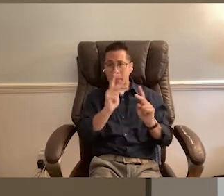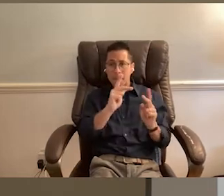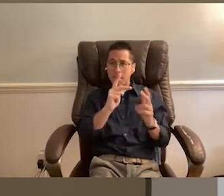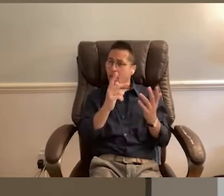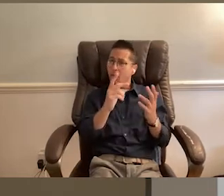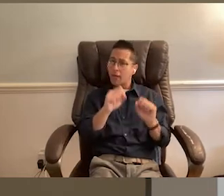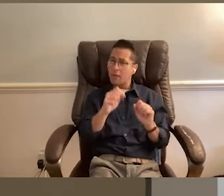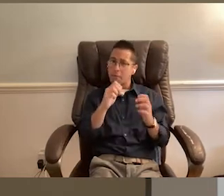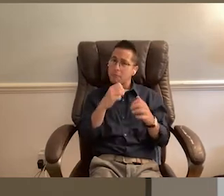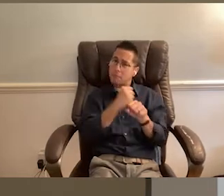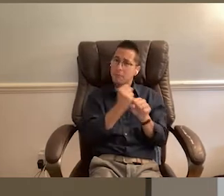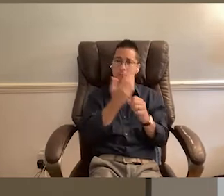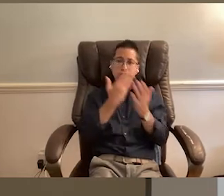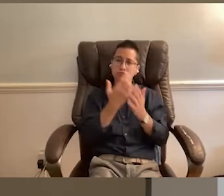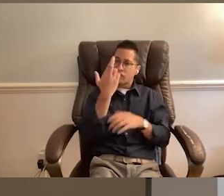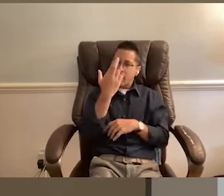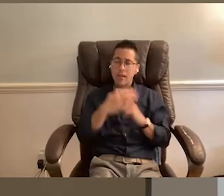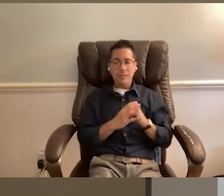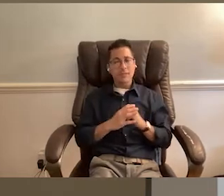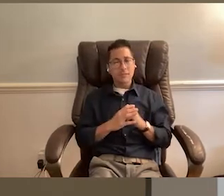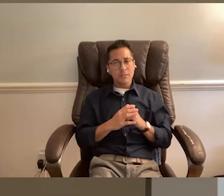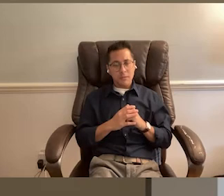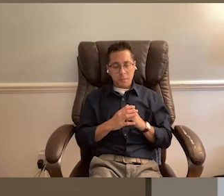an LGBTQ center, intercultural center,